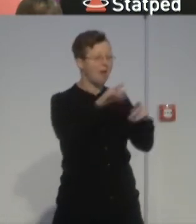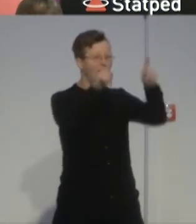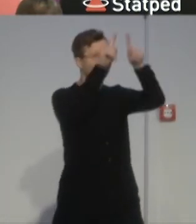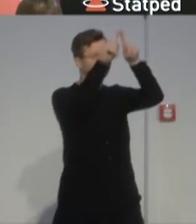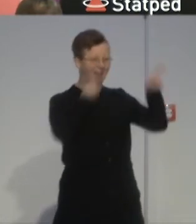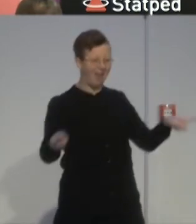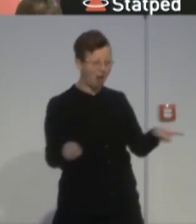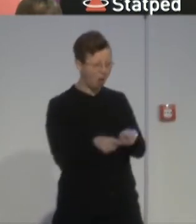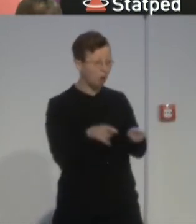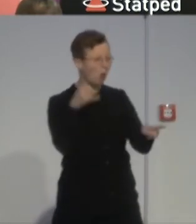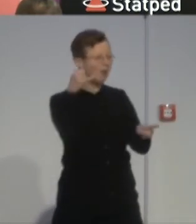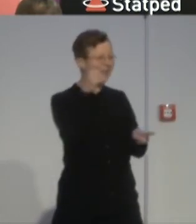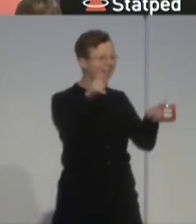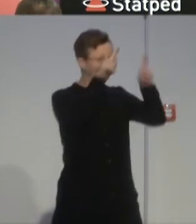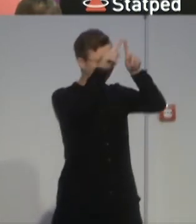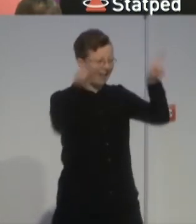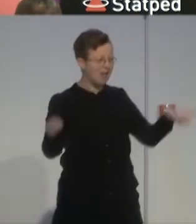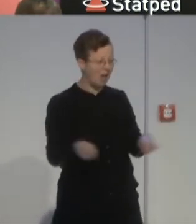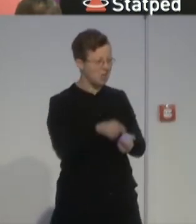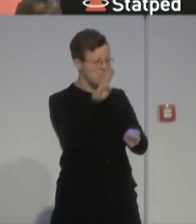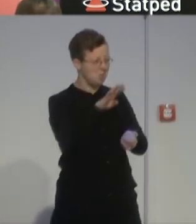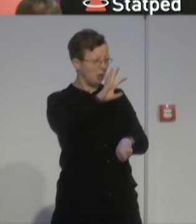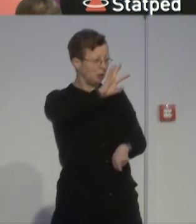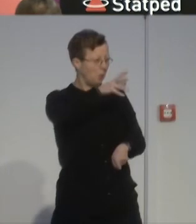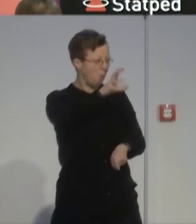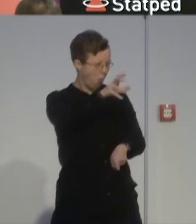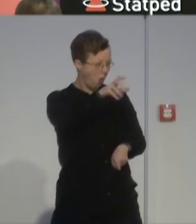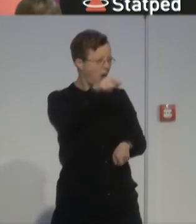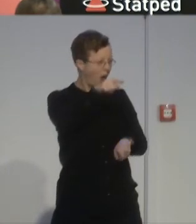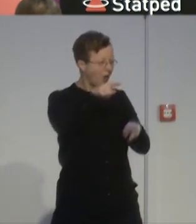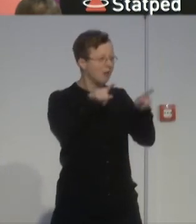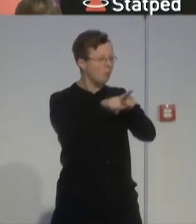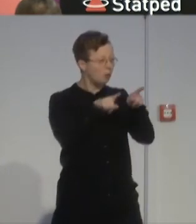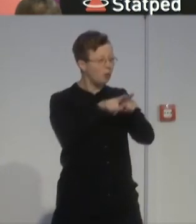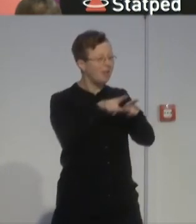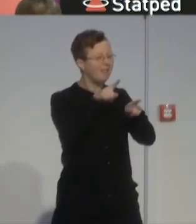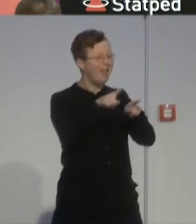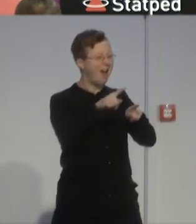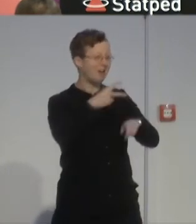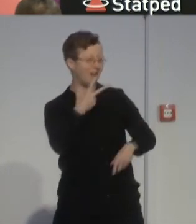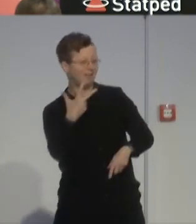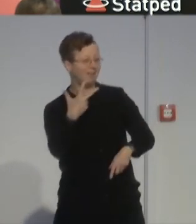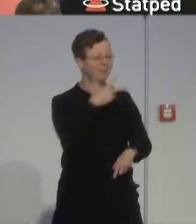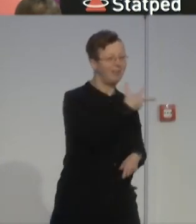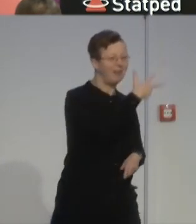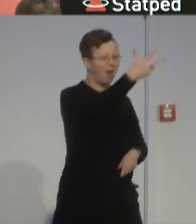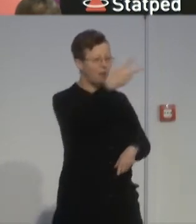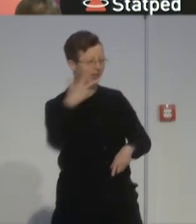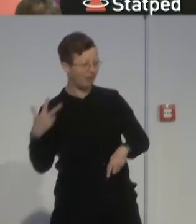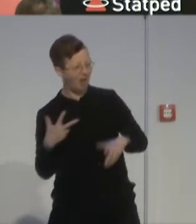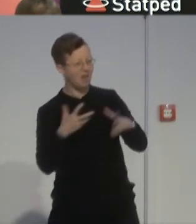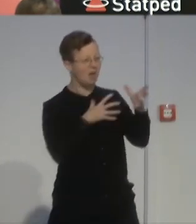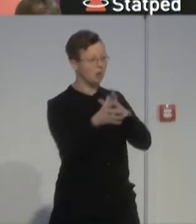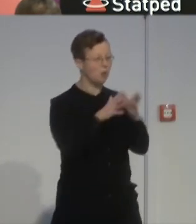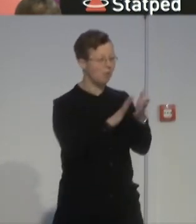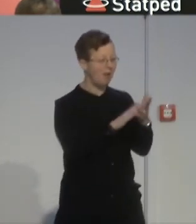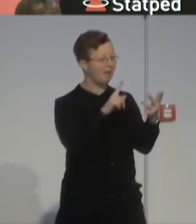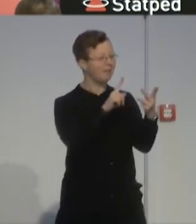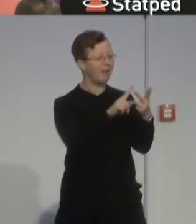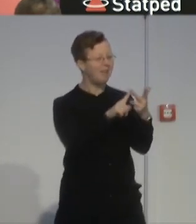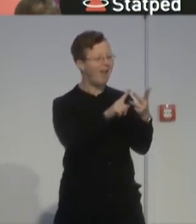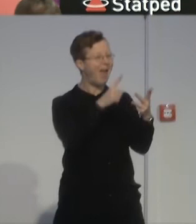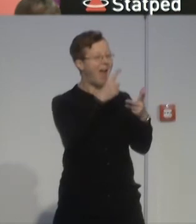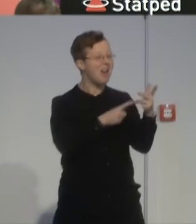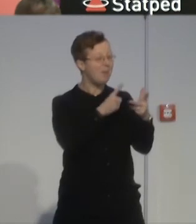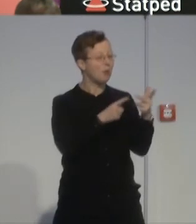triangle, and in the triangle is a symbol. It means that this is a triadic relation with a third element, and the third element is a